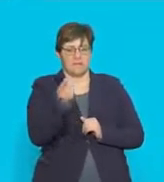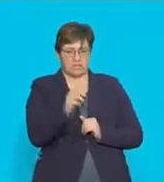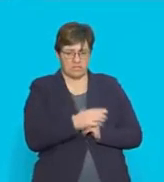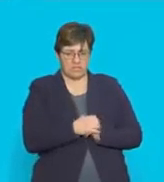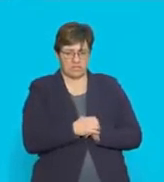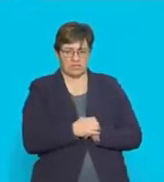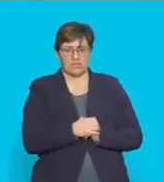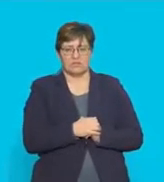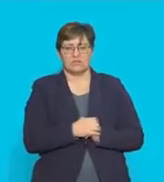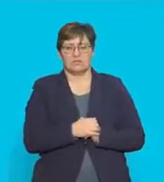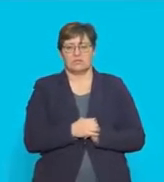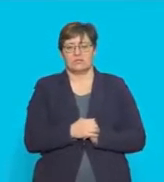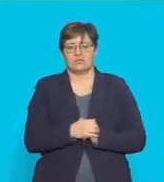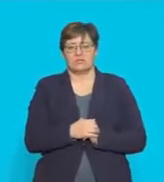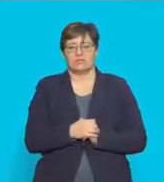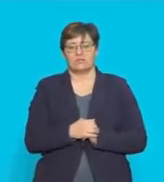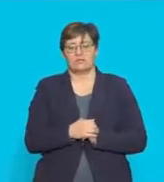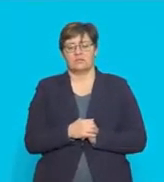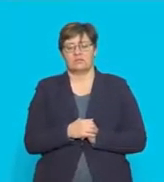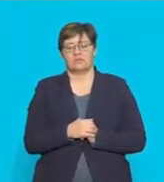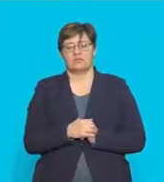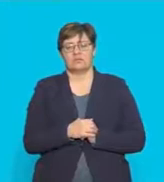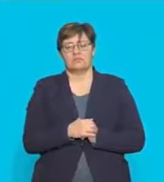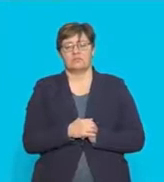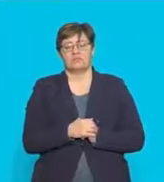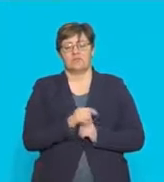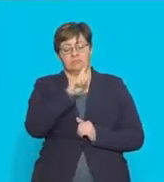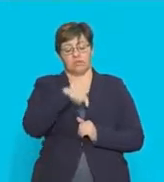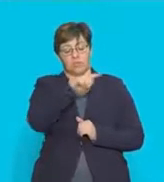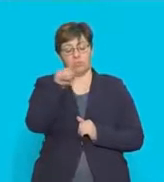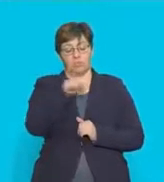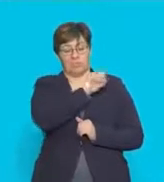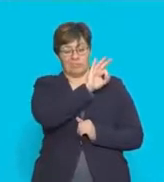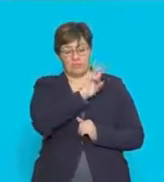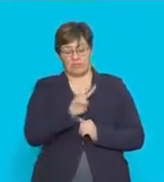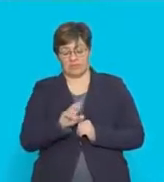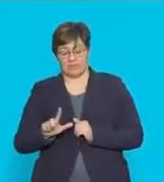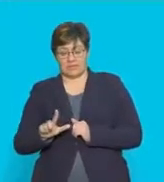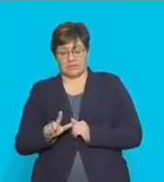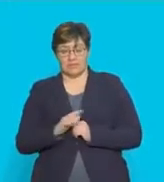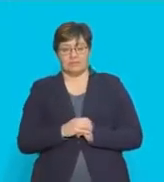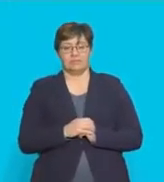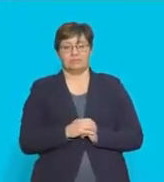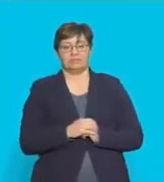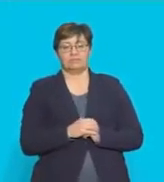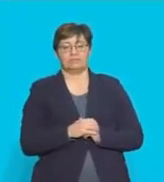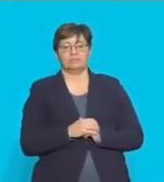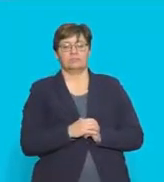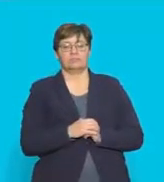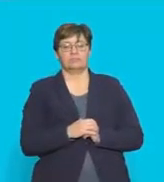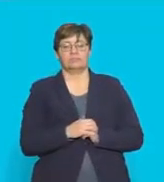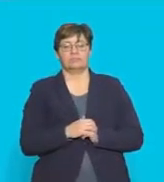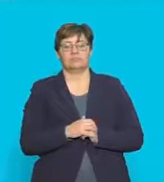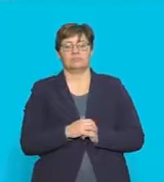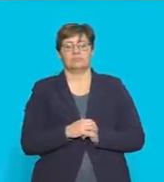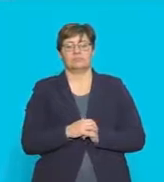right? So the first one was cube root of 27. So that's going to be, let me just